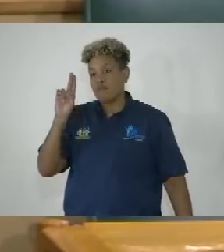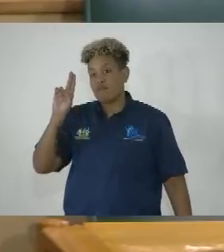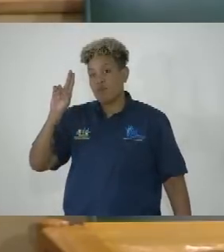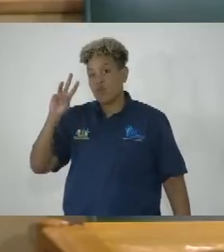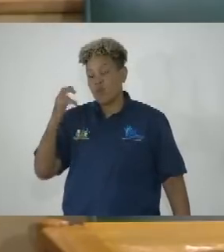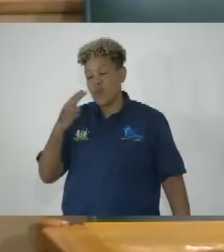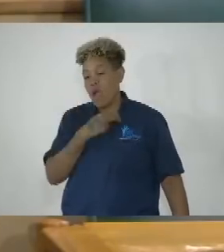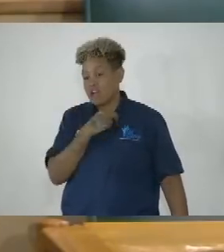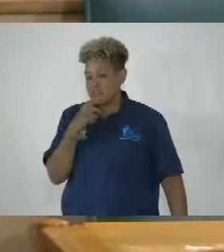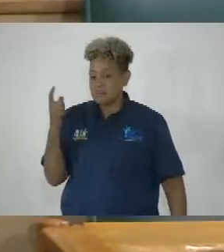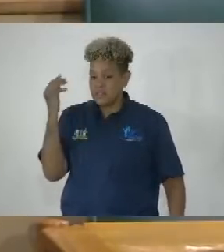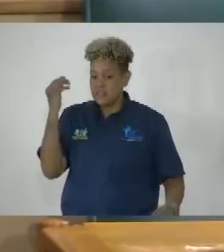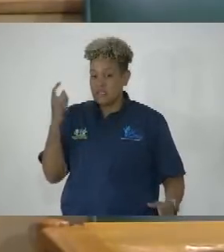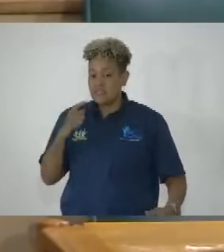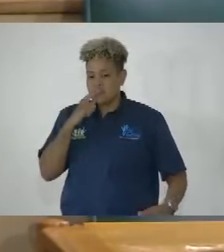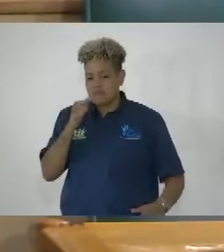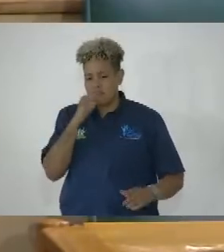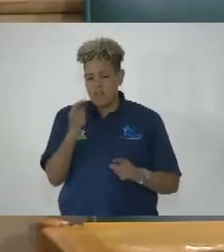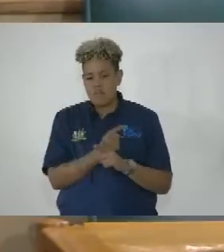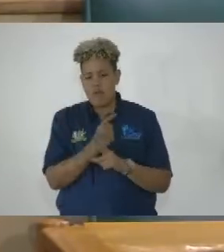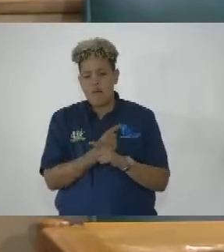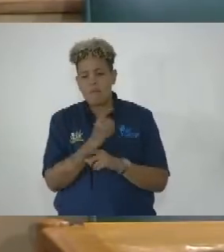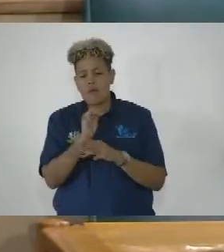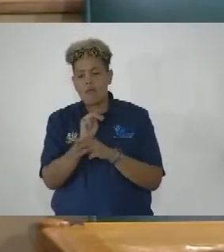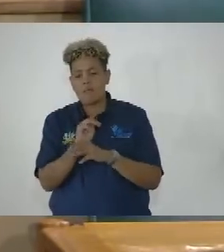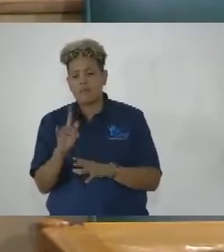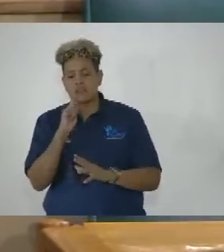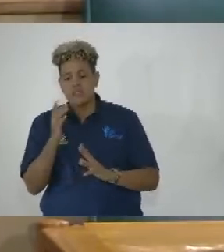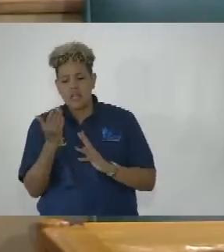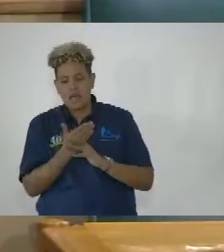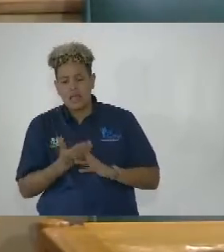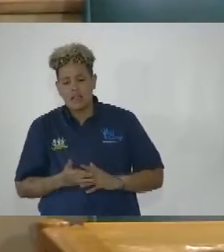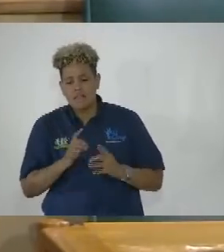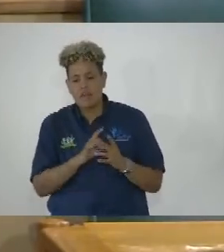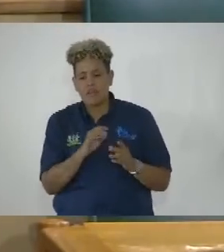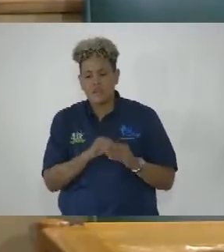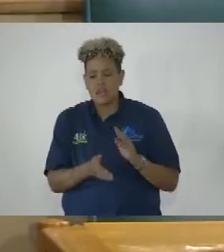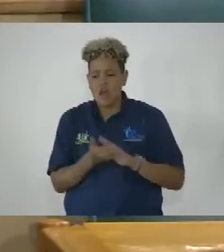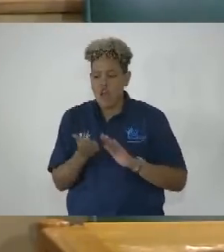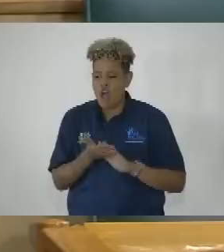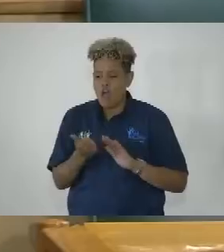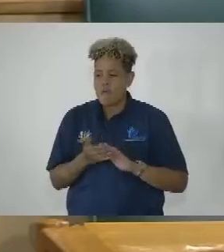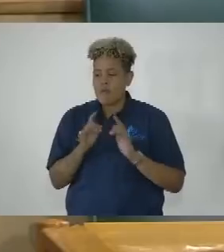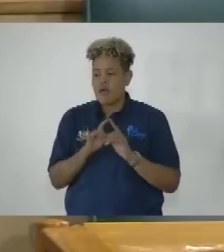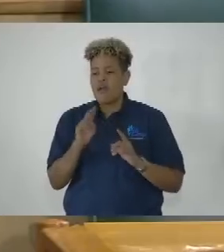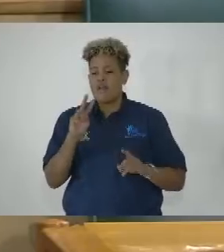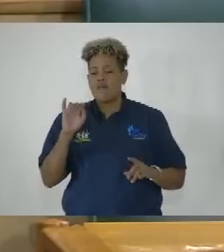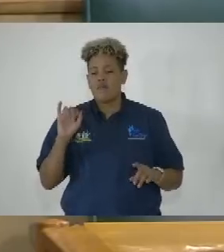Indies of improper ministerial interference in the operations of UWI.